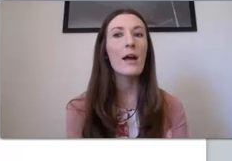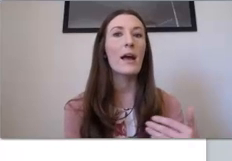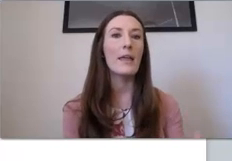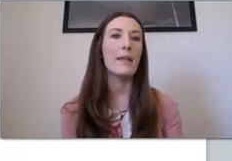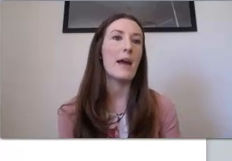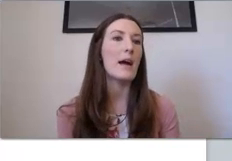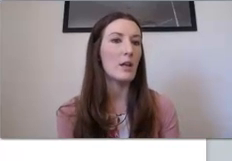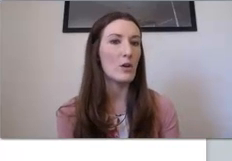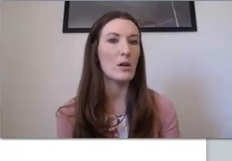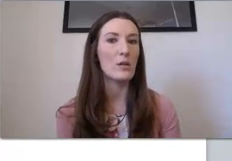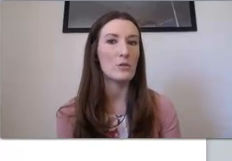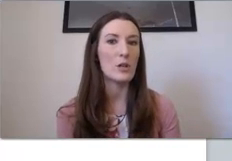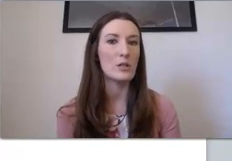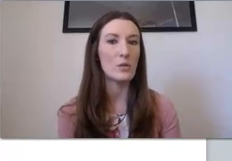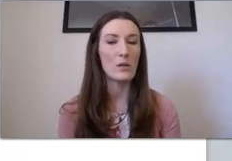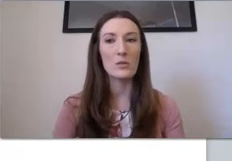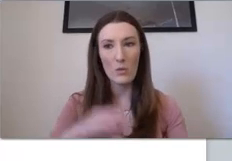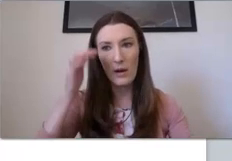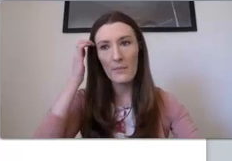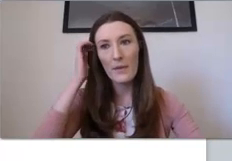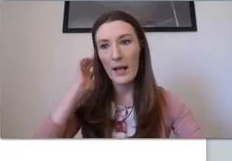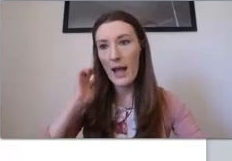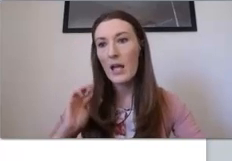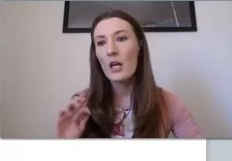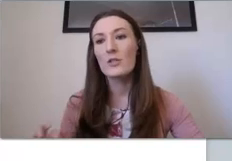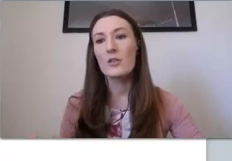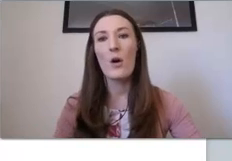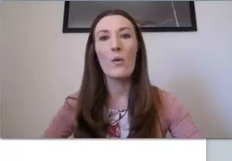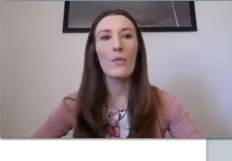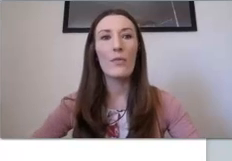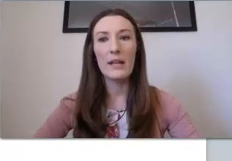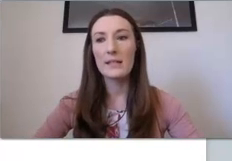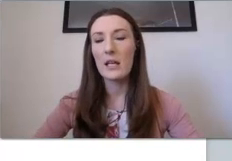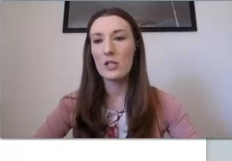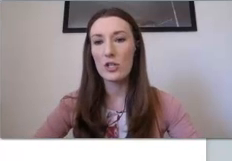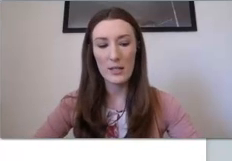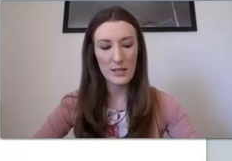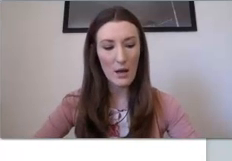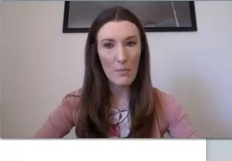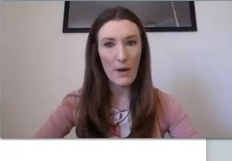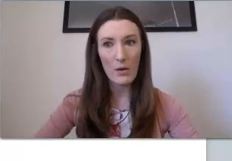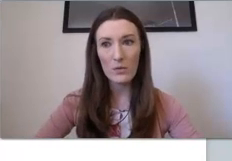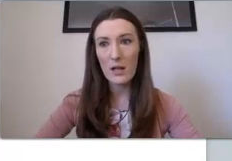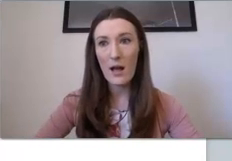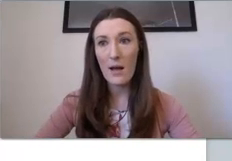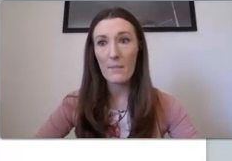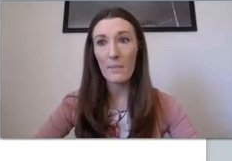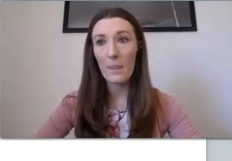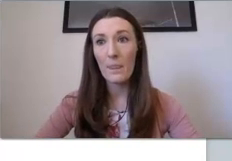are, and then adding your conclusion to the story. Okay, so this is just